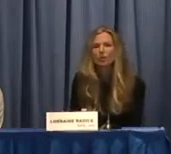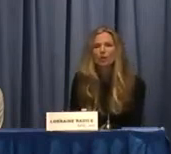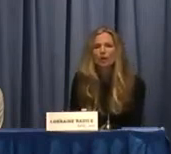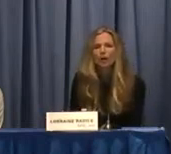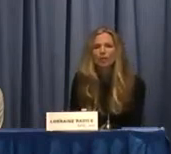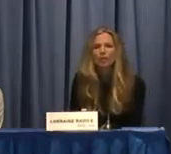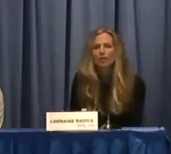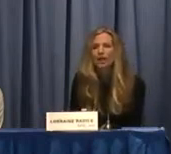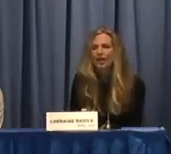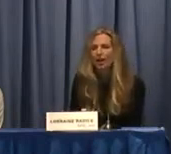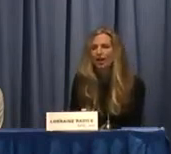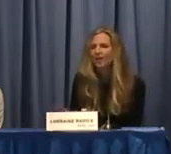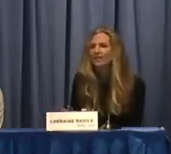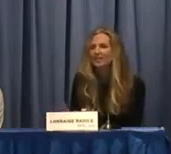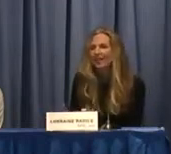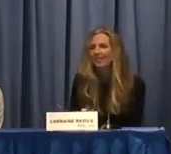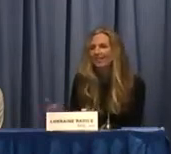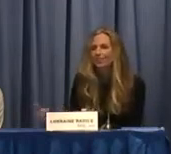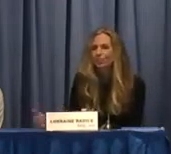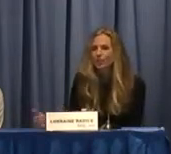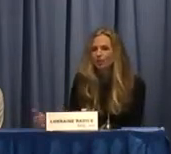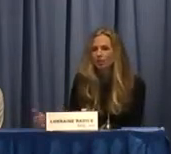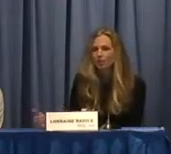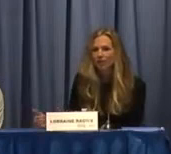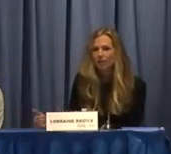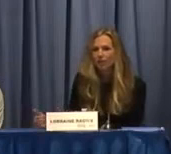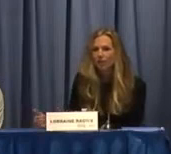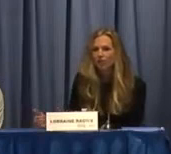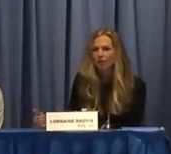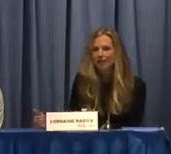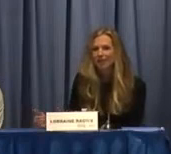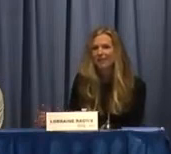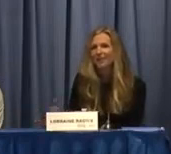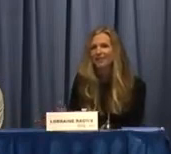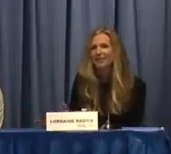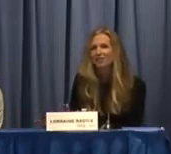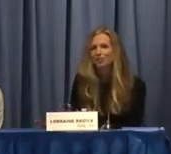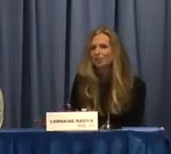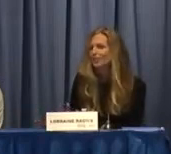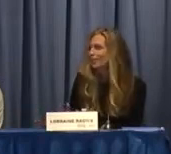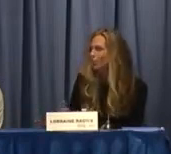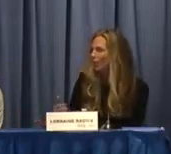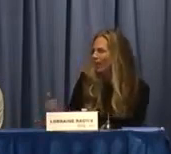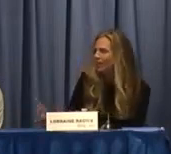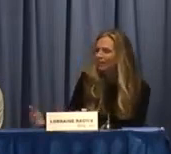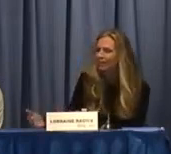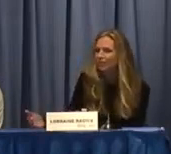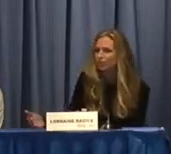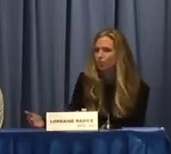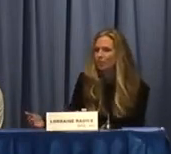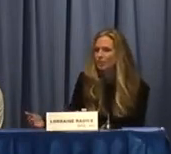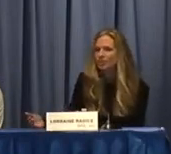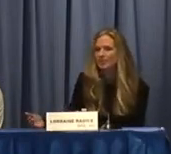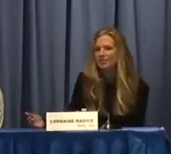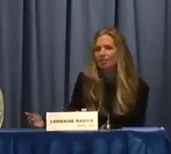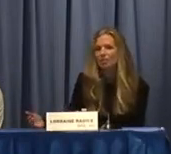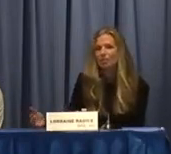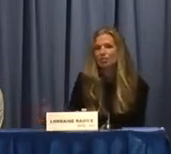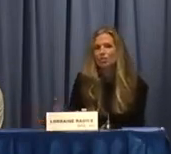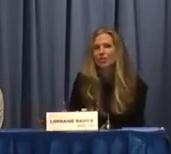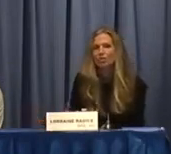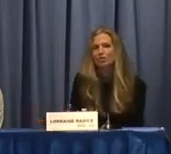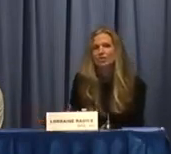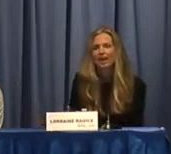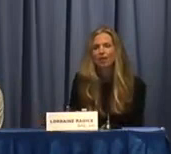into the AI to get the information about the bearded dragon. And then just kind of organically in Tony's